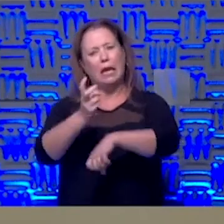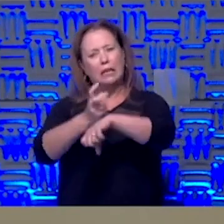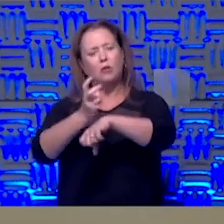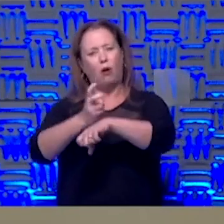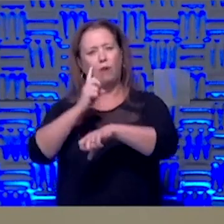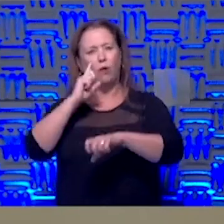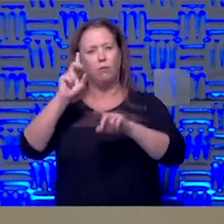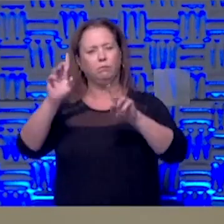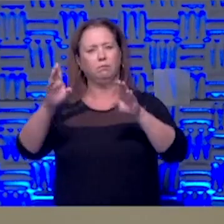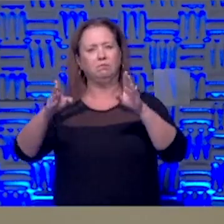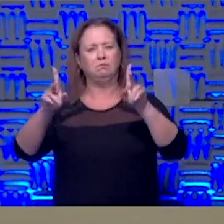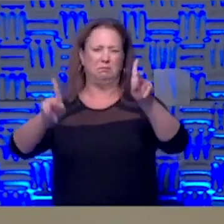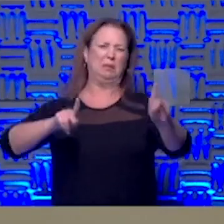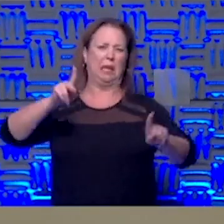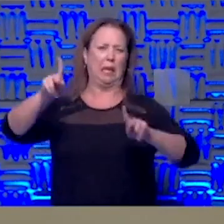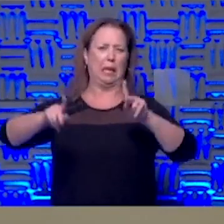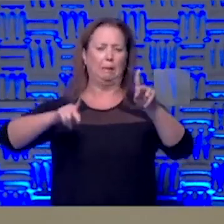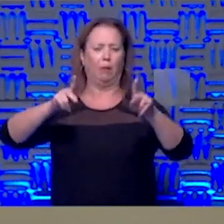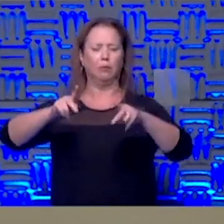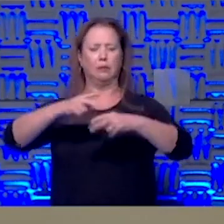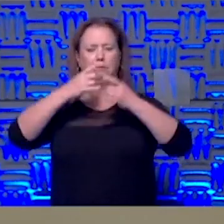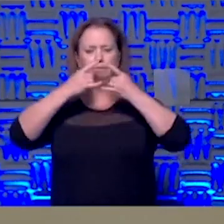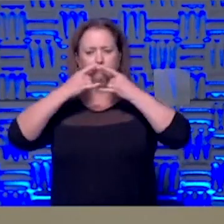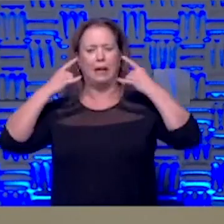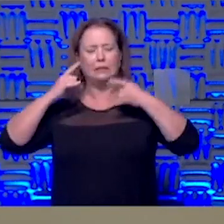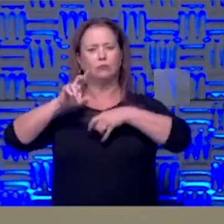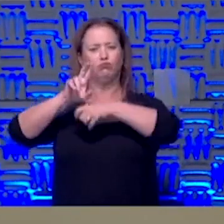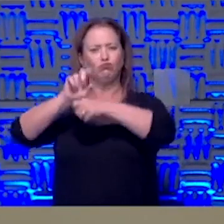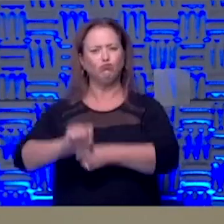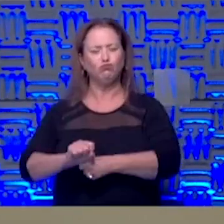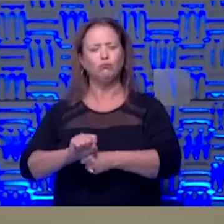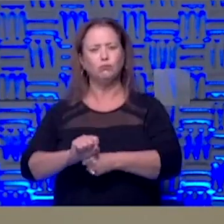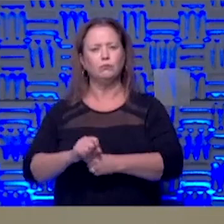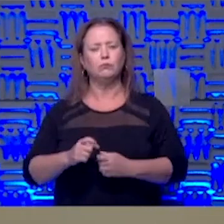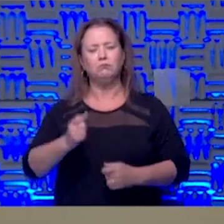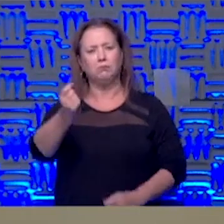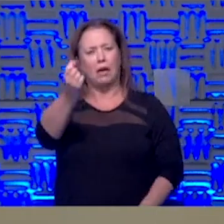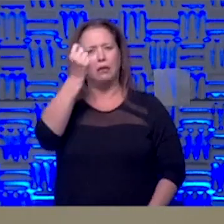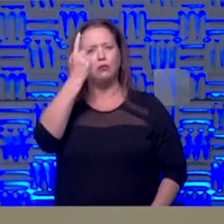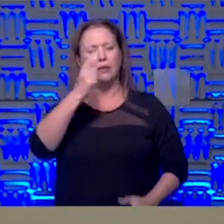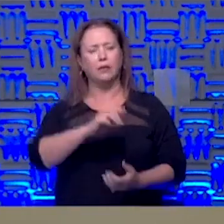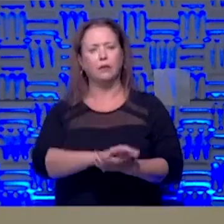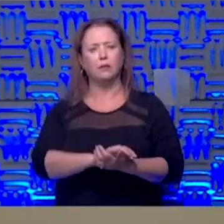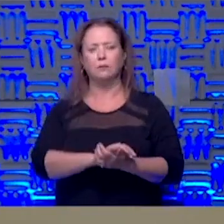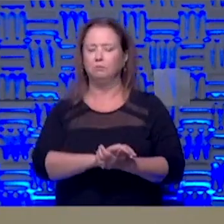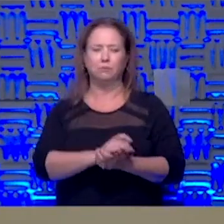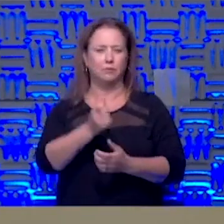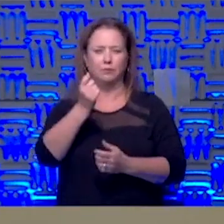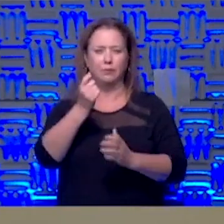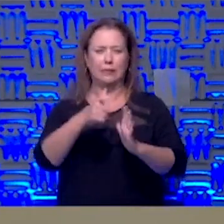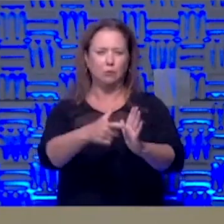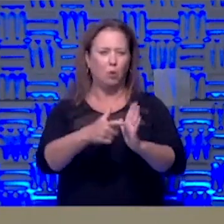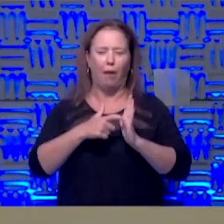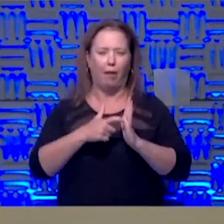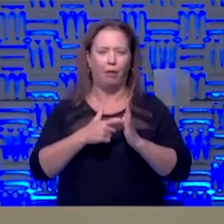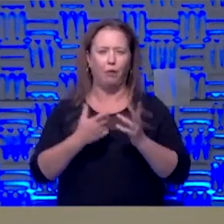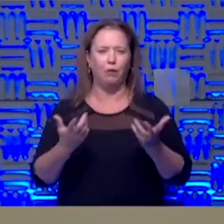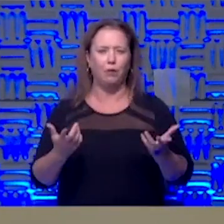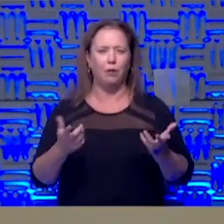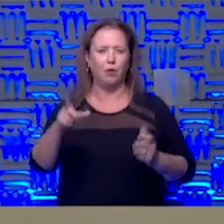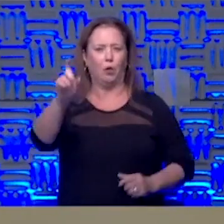public to really get used to it. And I understand that. But it's necessary, and it's something